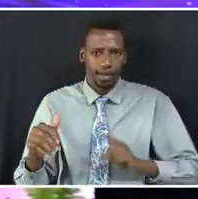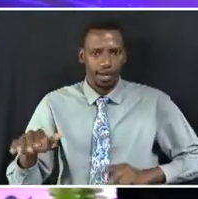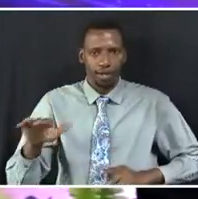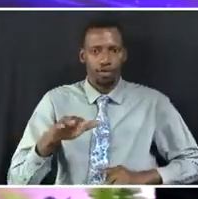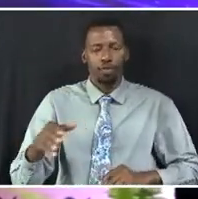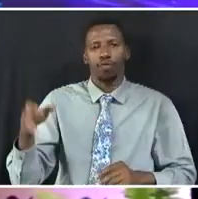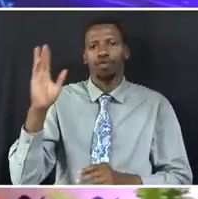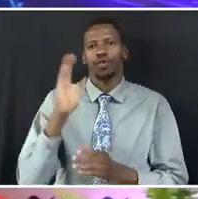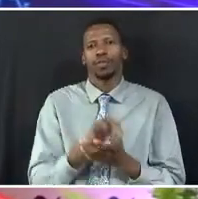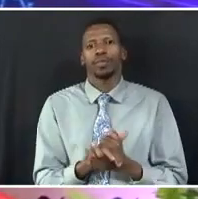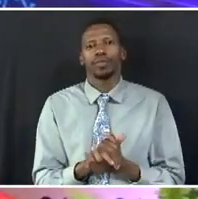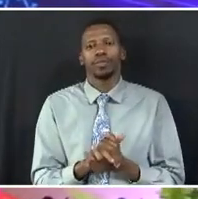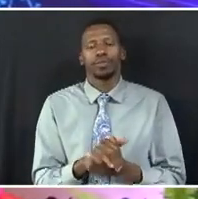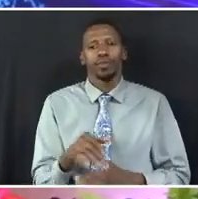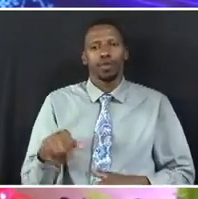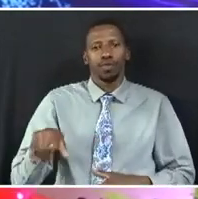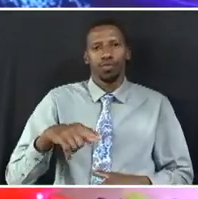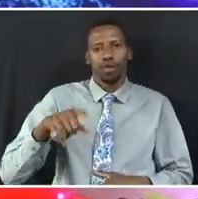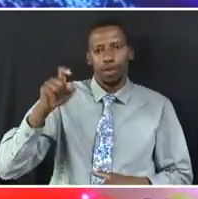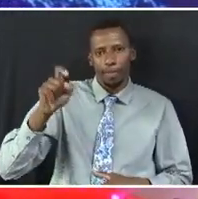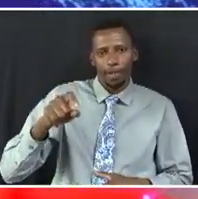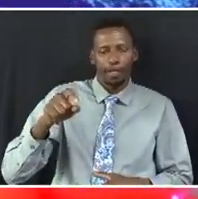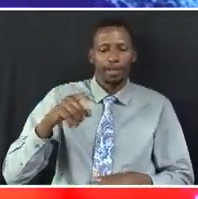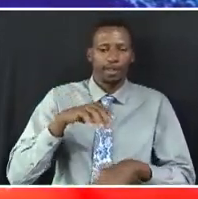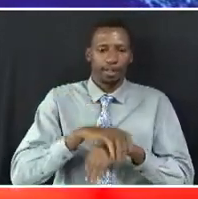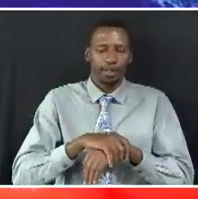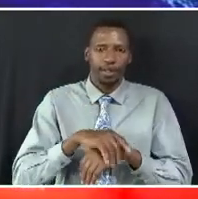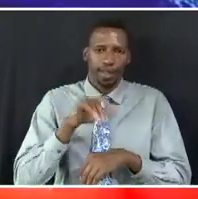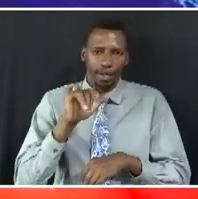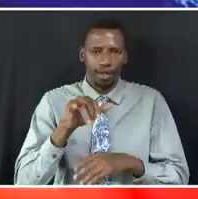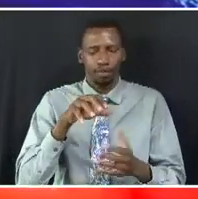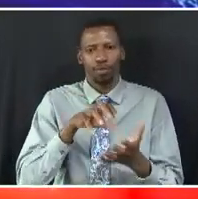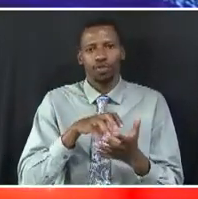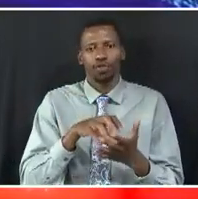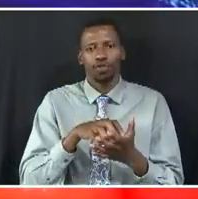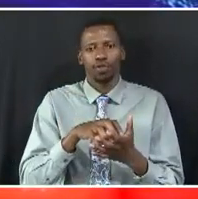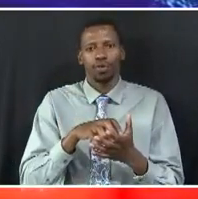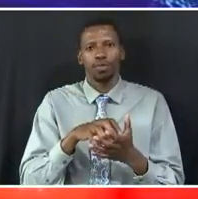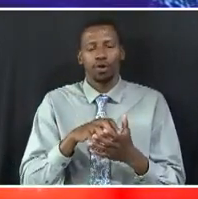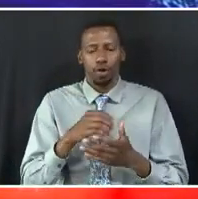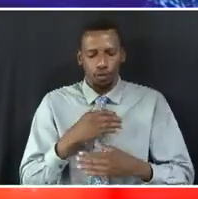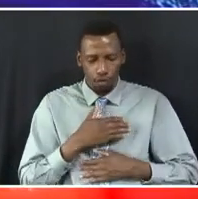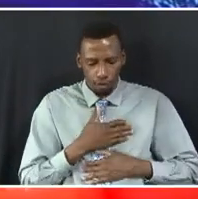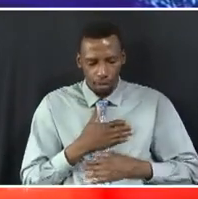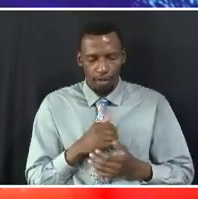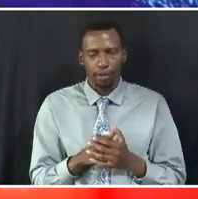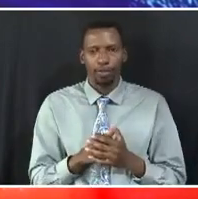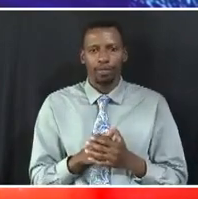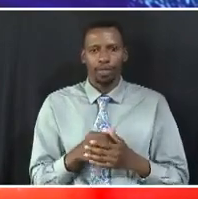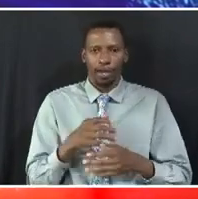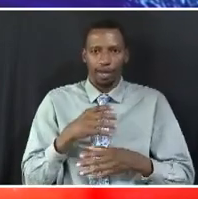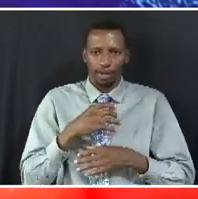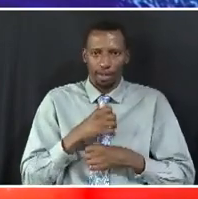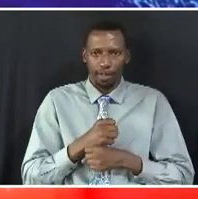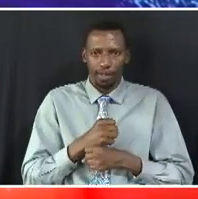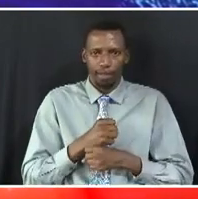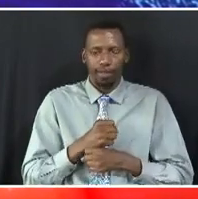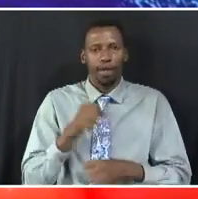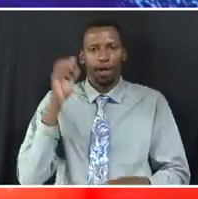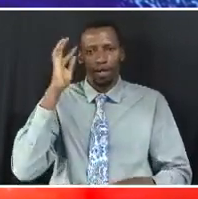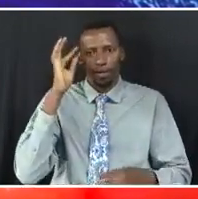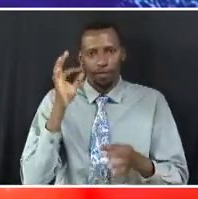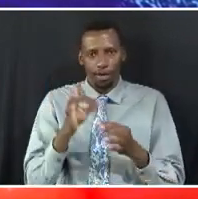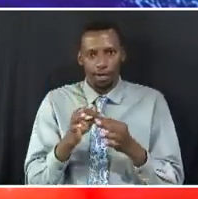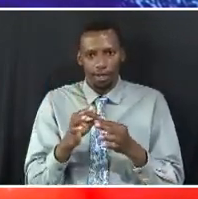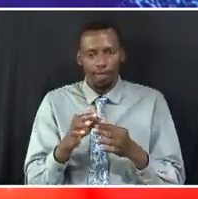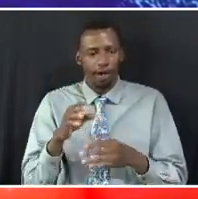Lord. We need to take that position of humility, of trust, of faith,